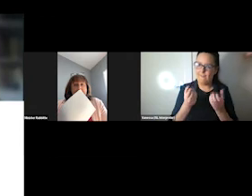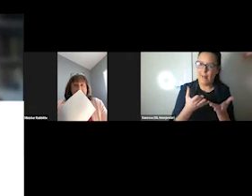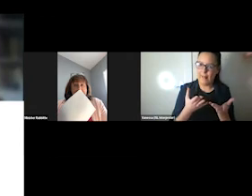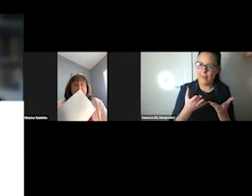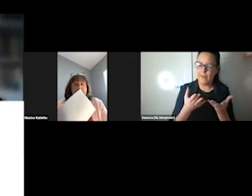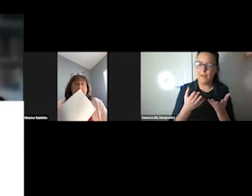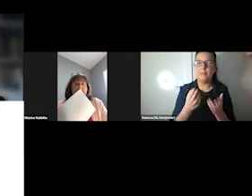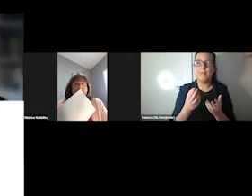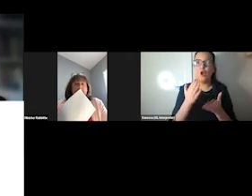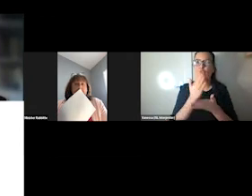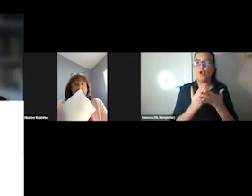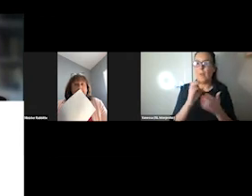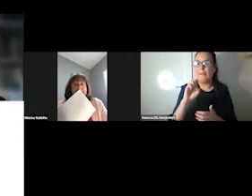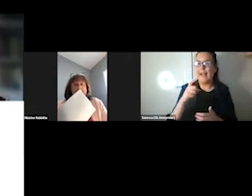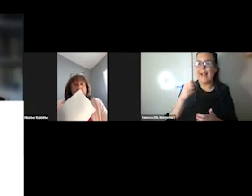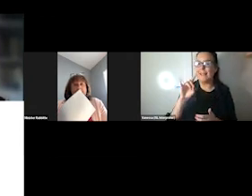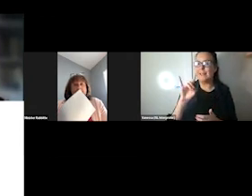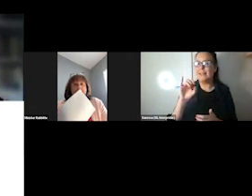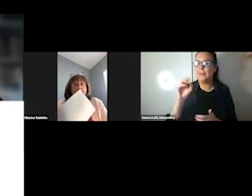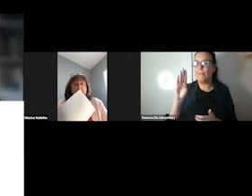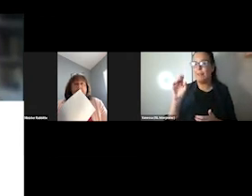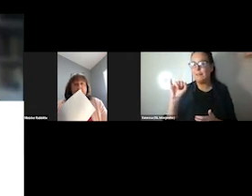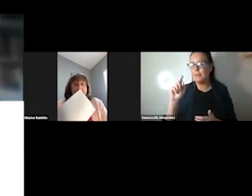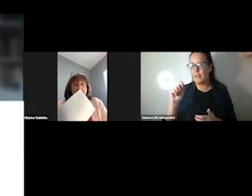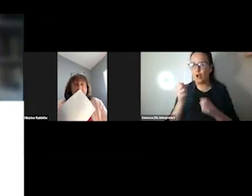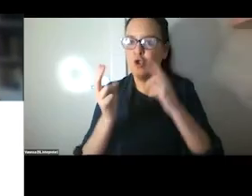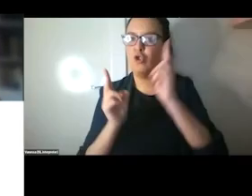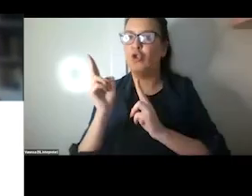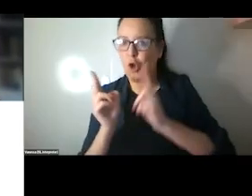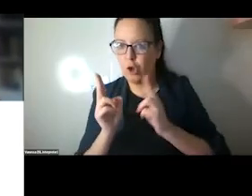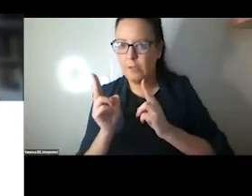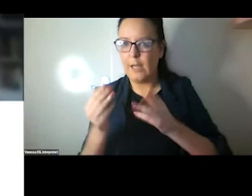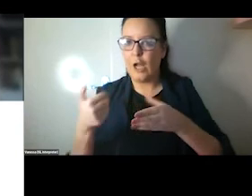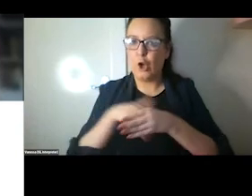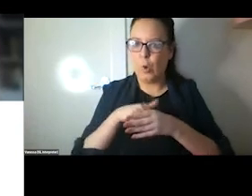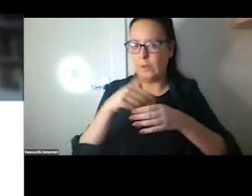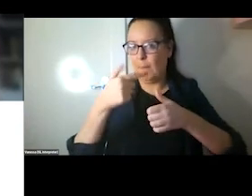exhibits should include tactile items or copies. And then when you turn to the